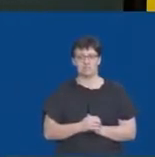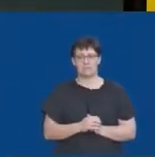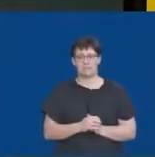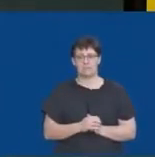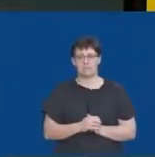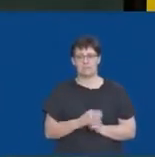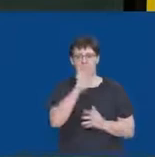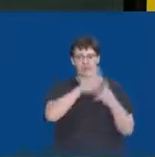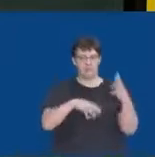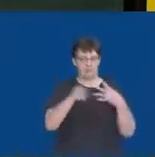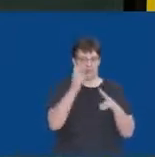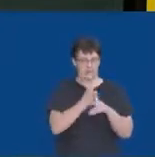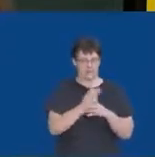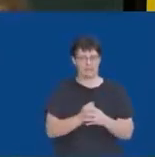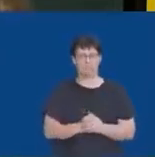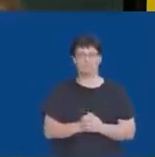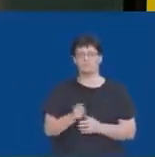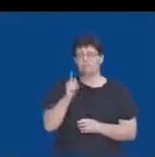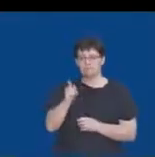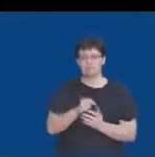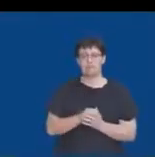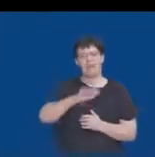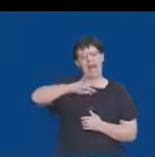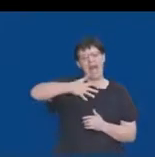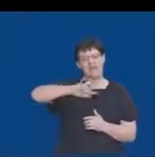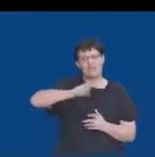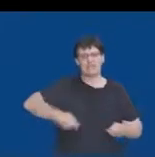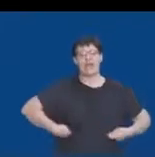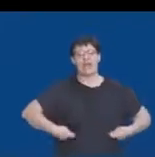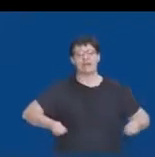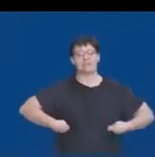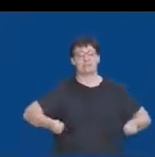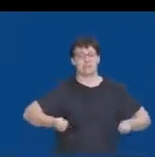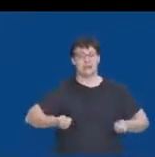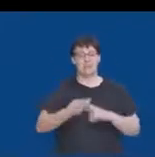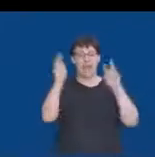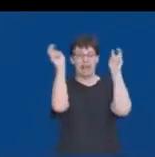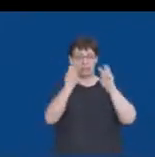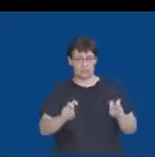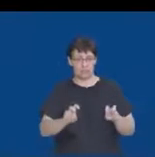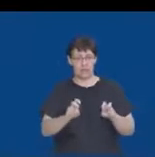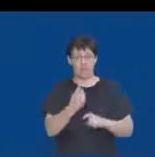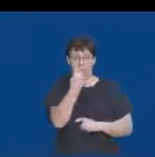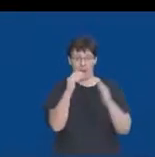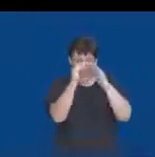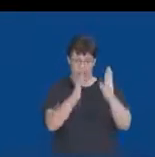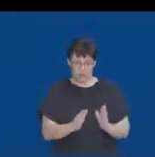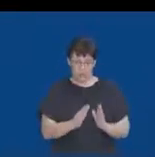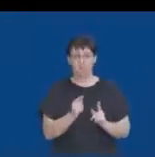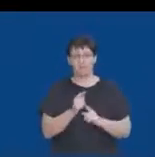There's our table again. The average expenditure on electricity per household